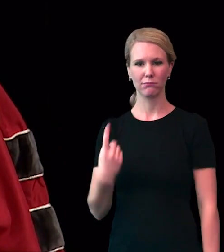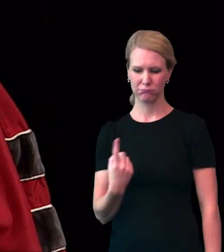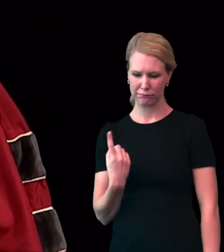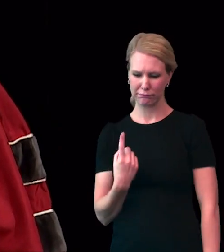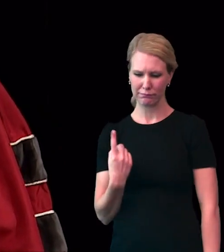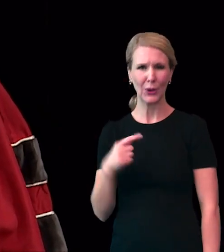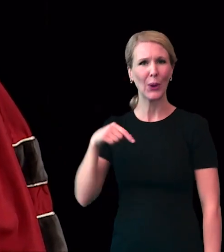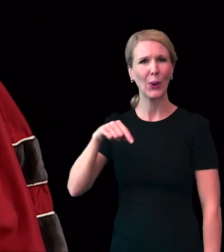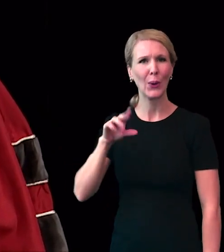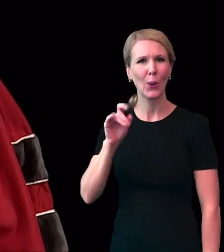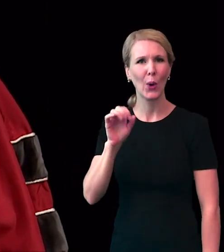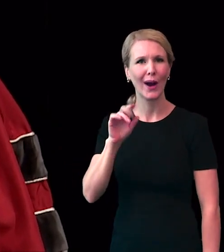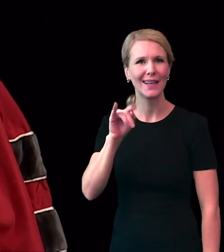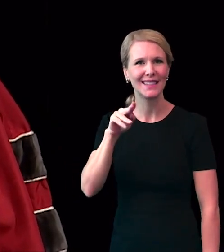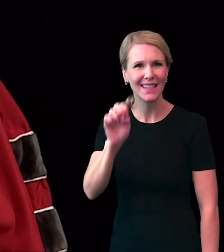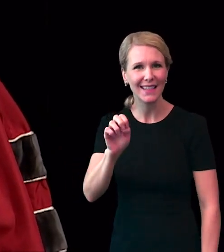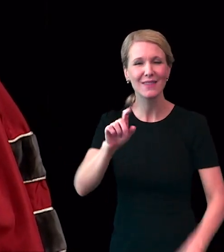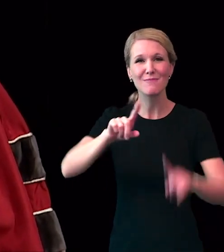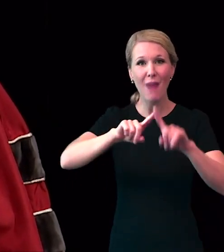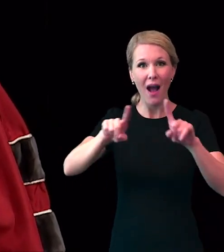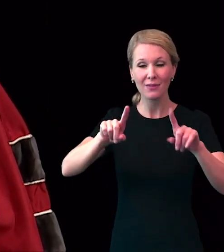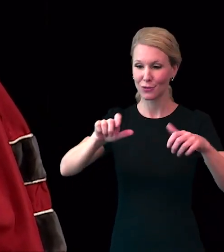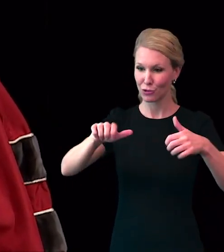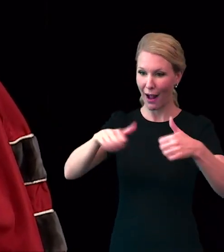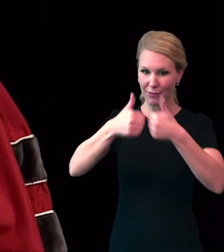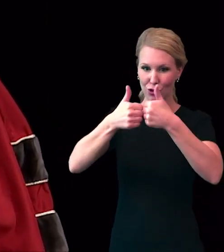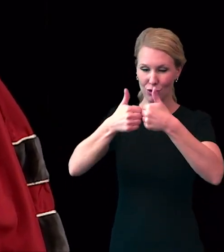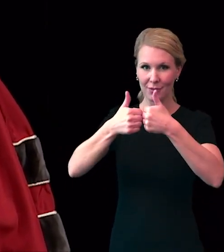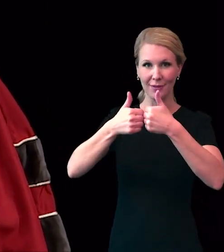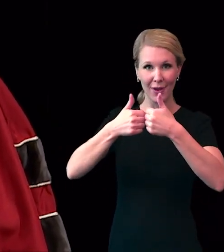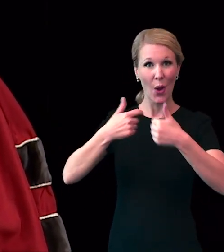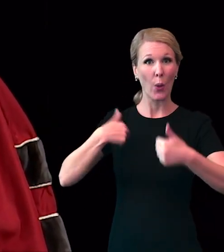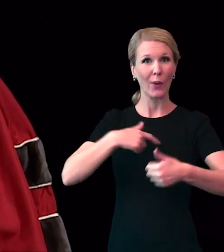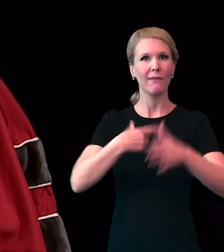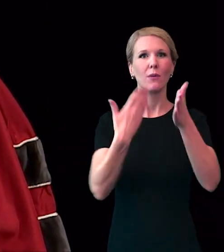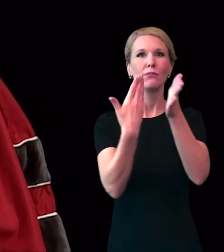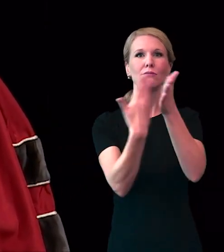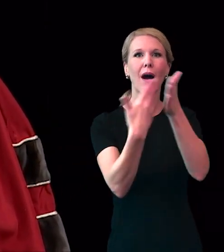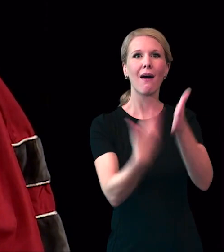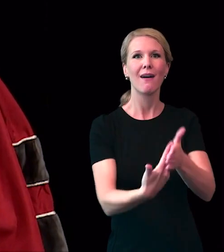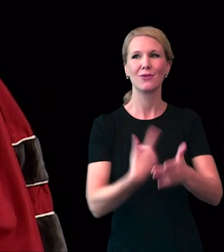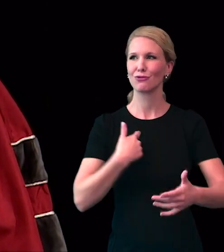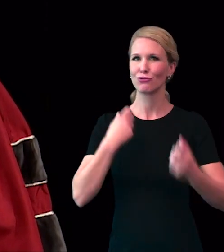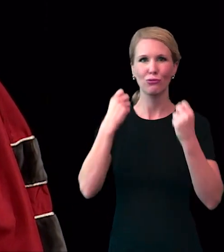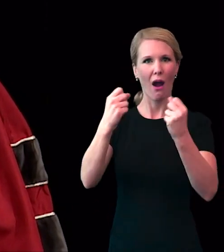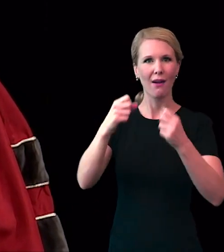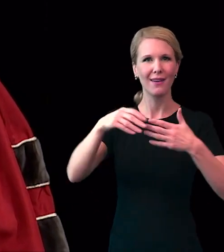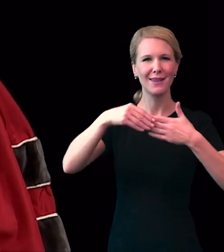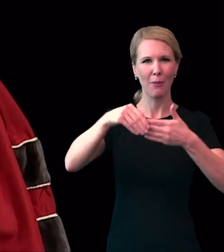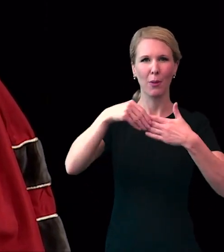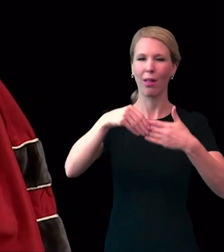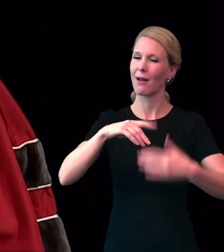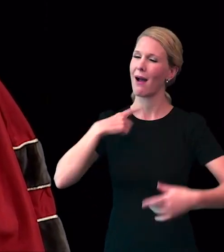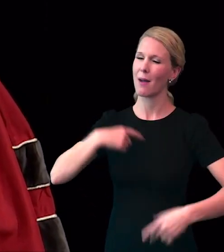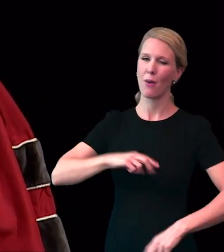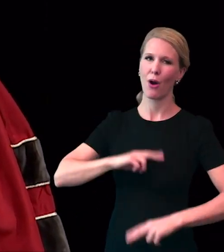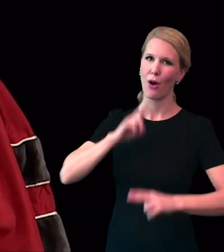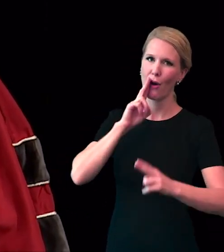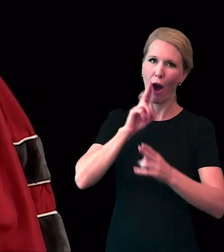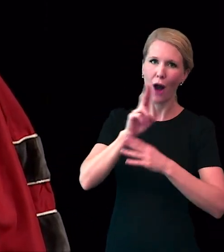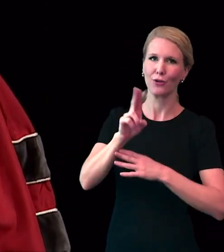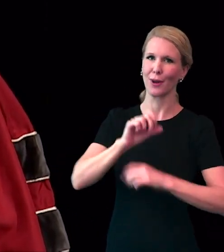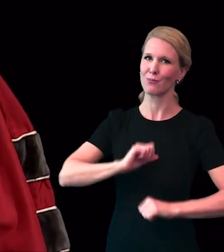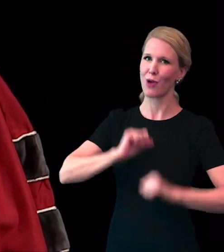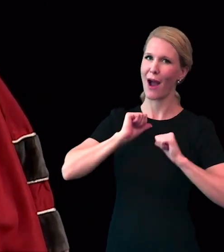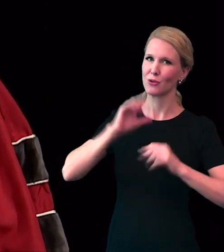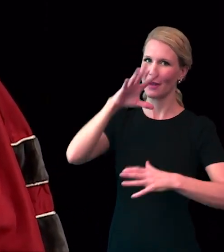self-quarantining. But in continuing to tackle these challenges, we have demonstrated how strong and adaptable we are. I am honored and proud to be a part